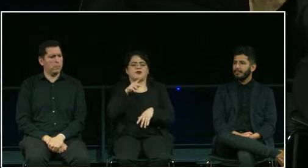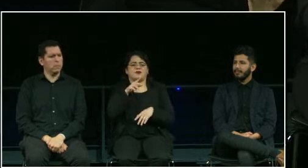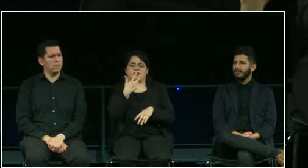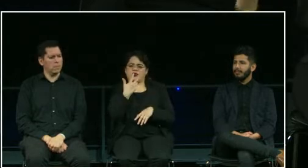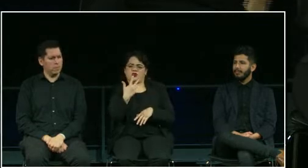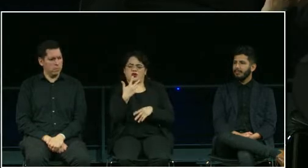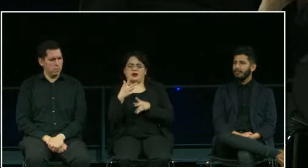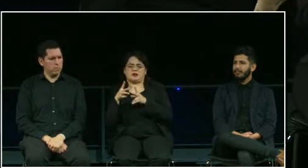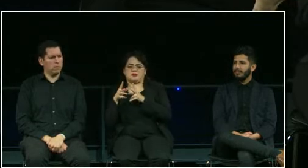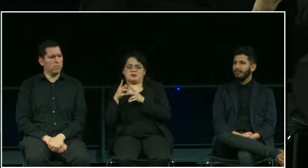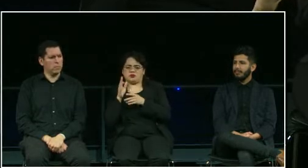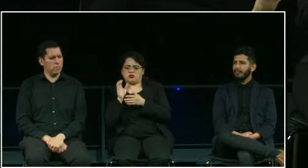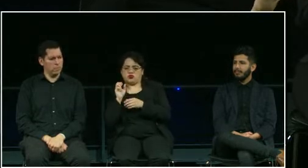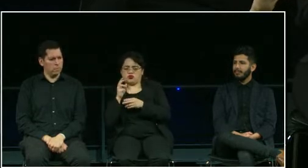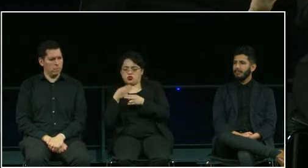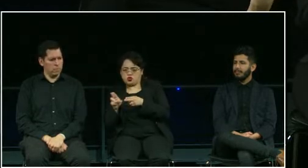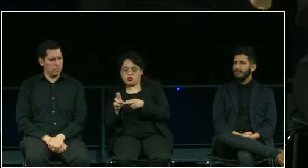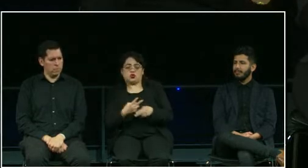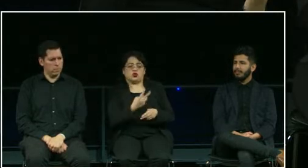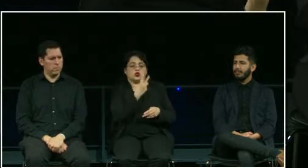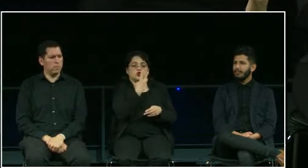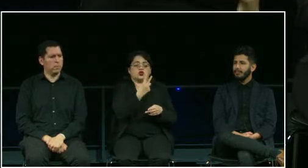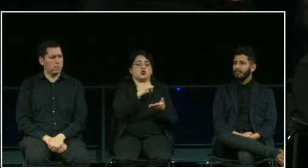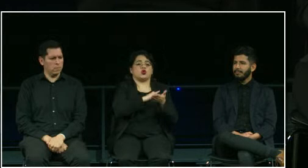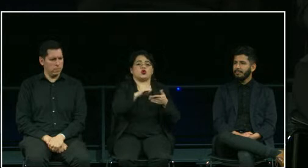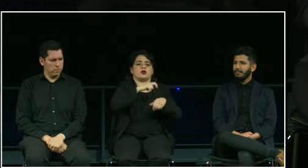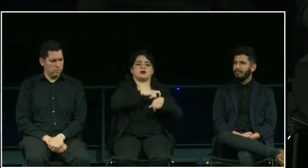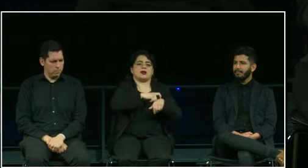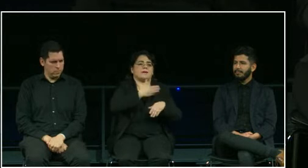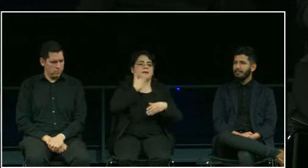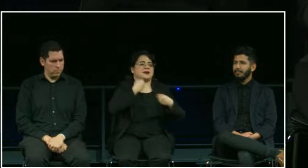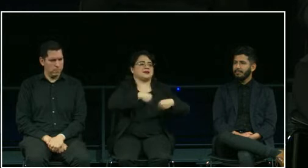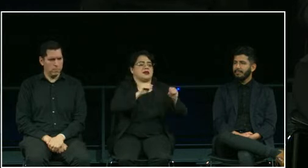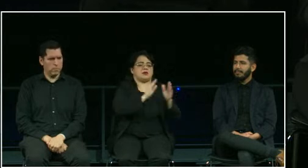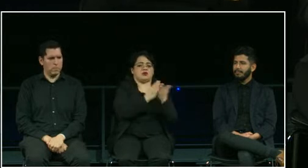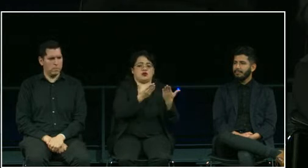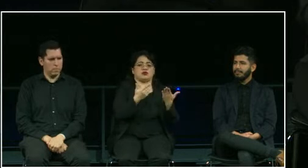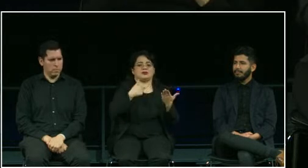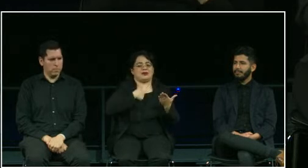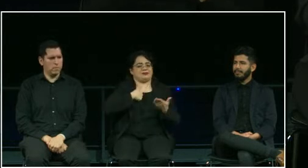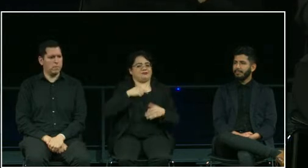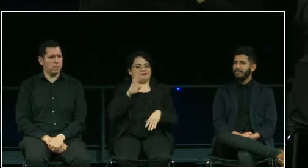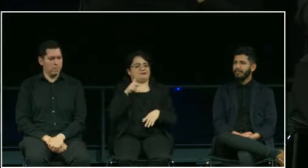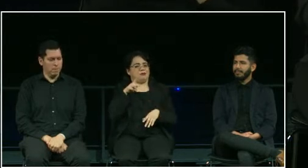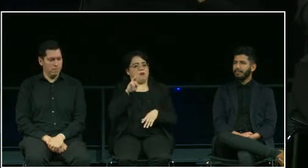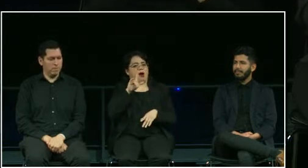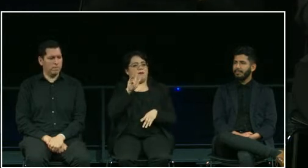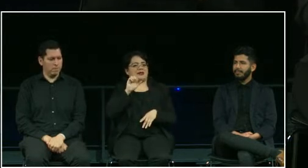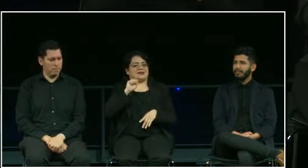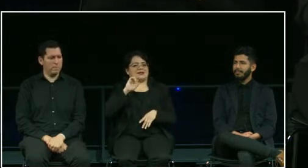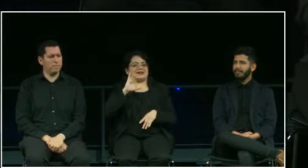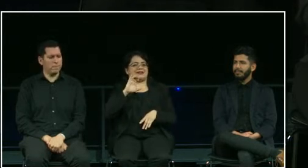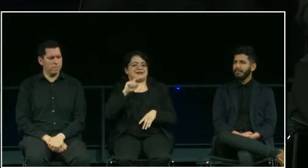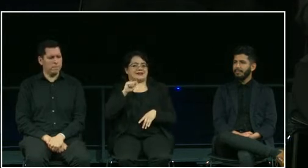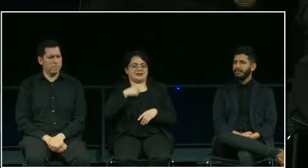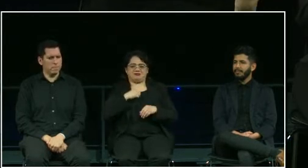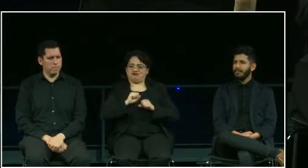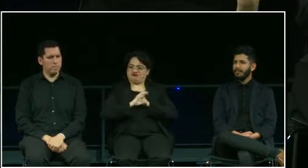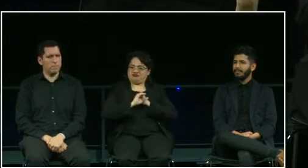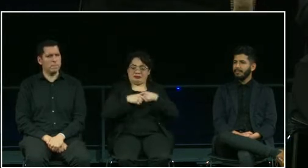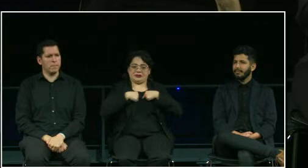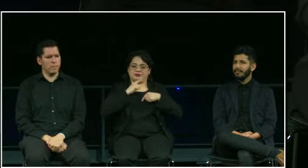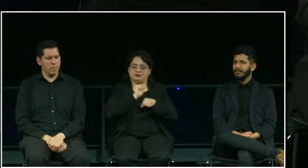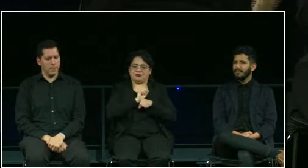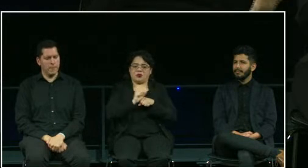three shorts and two New York Times best-selling children's books, and I can say that as their unofficial publicist. But the